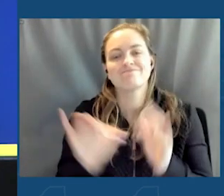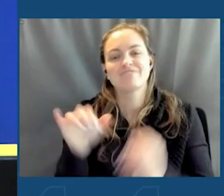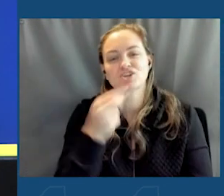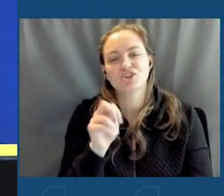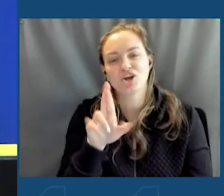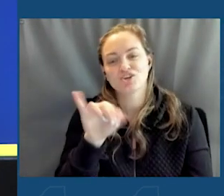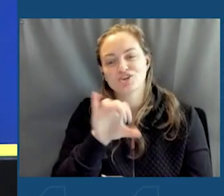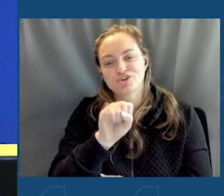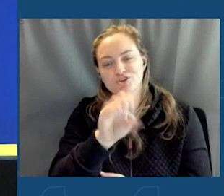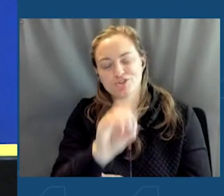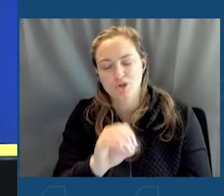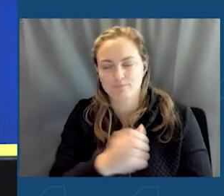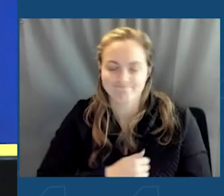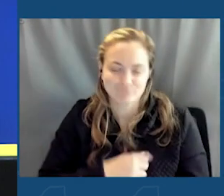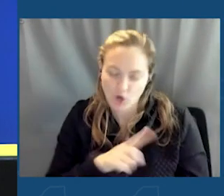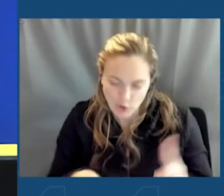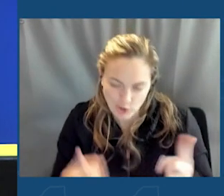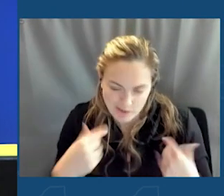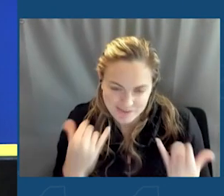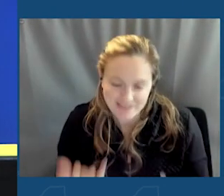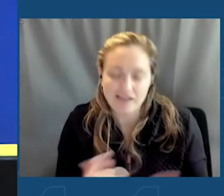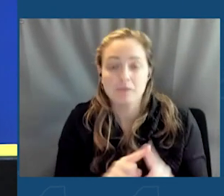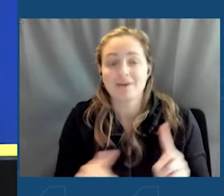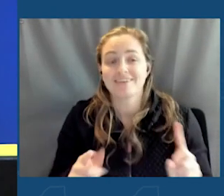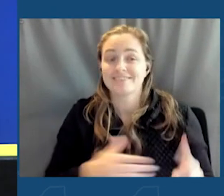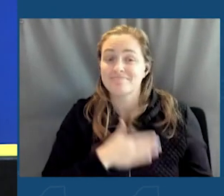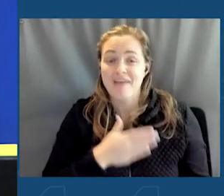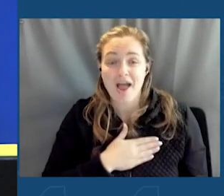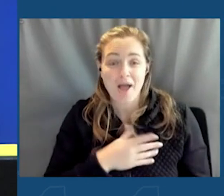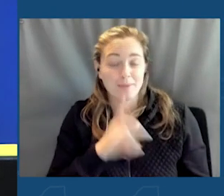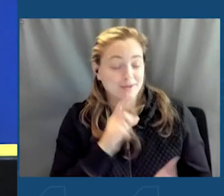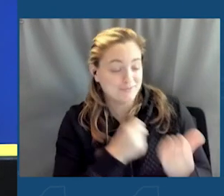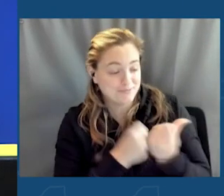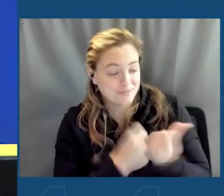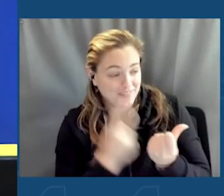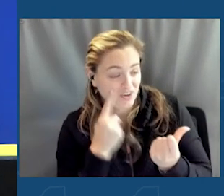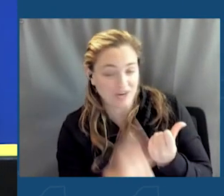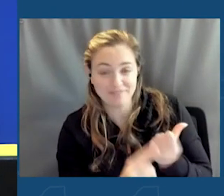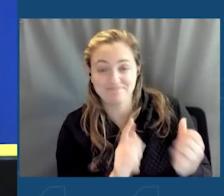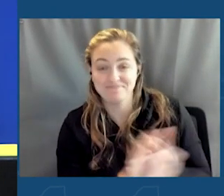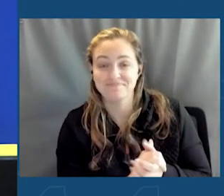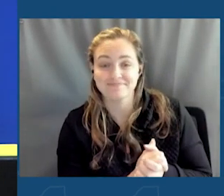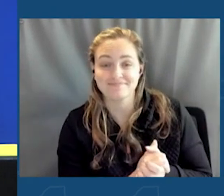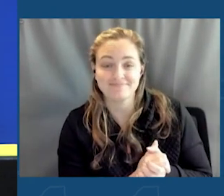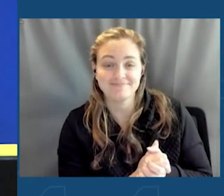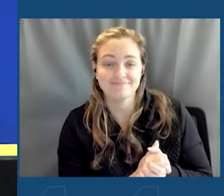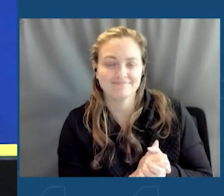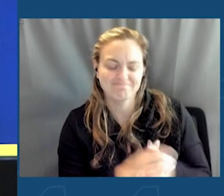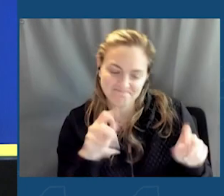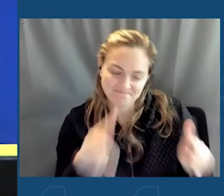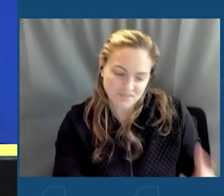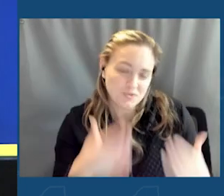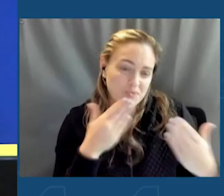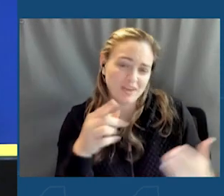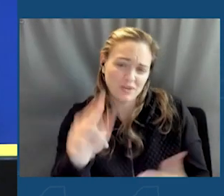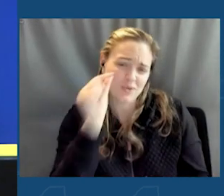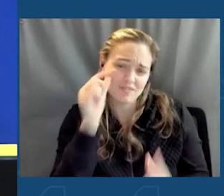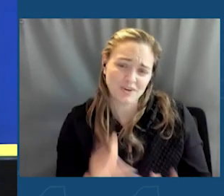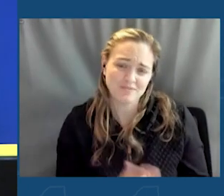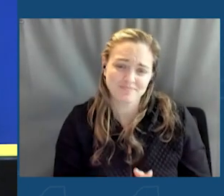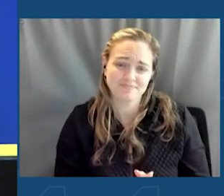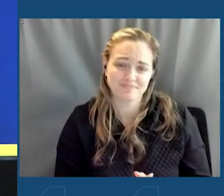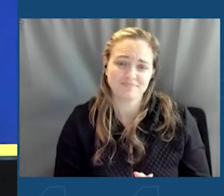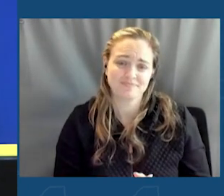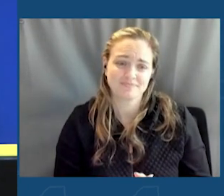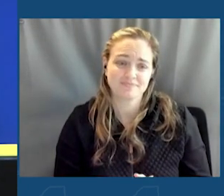sorry that he couldn't be here, but I'm happy on his behalf to have this opportunity to thank you, Governor, for